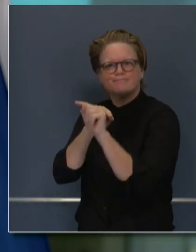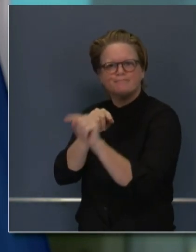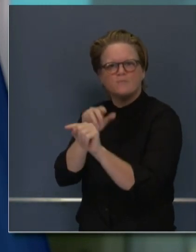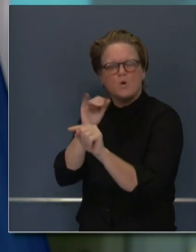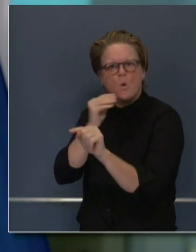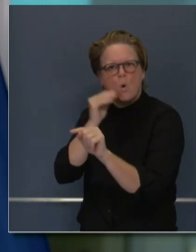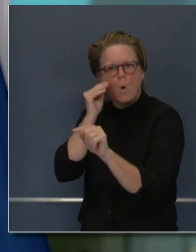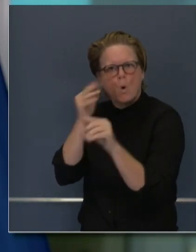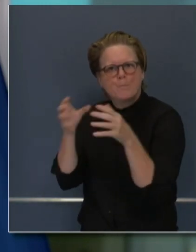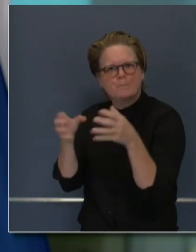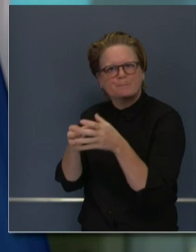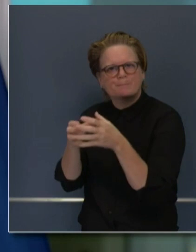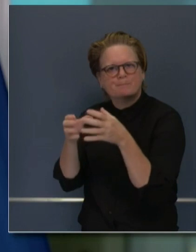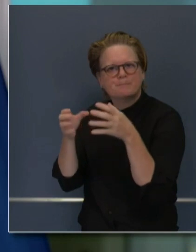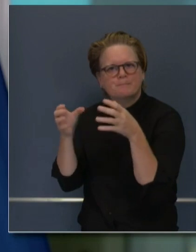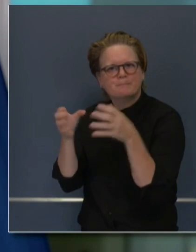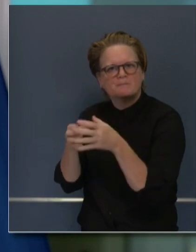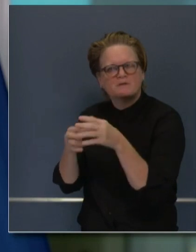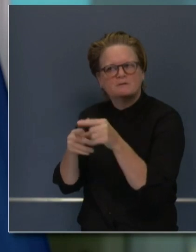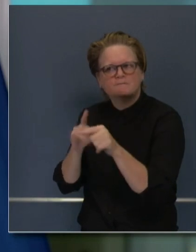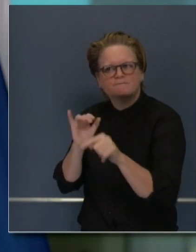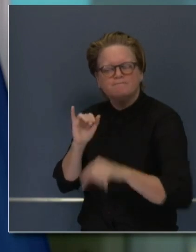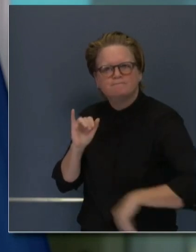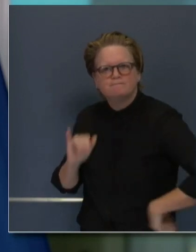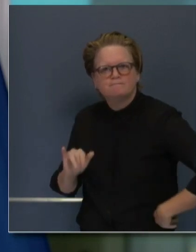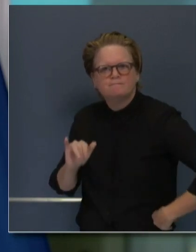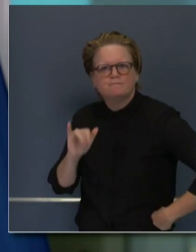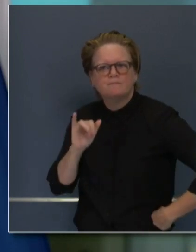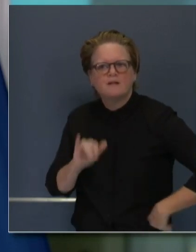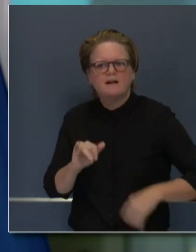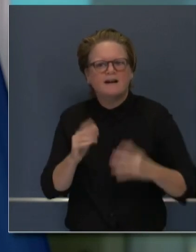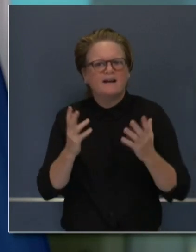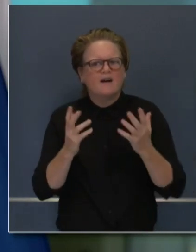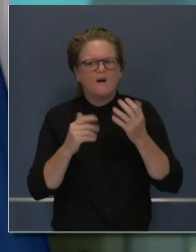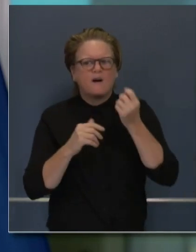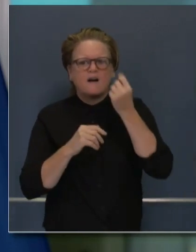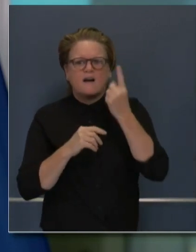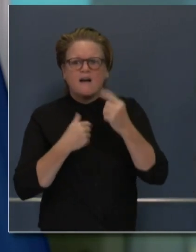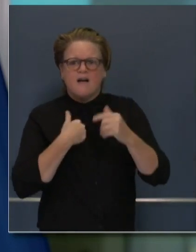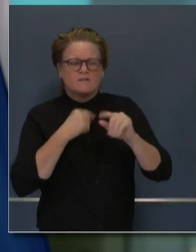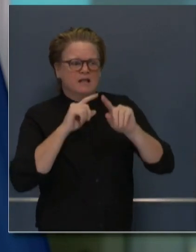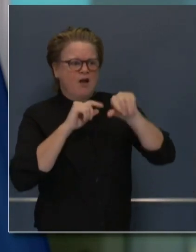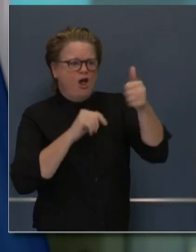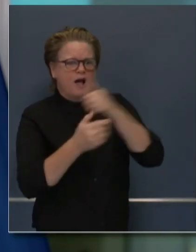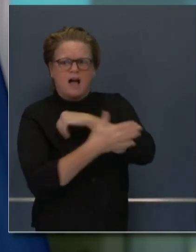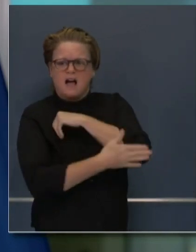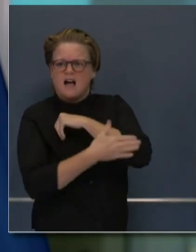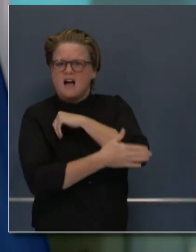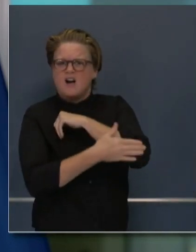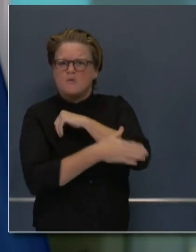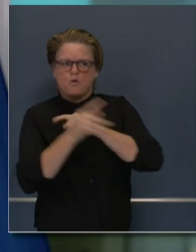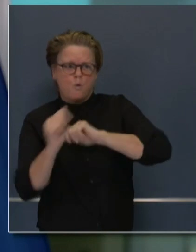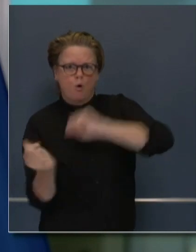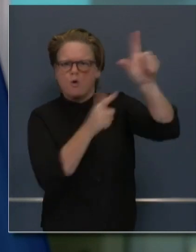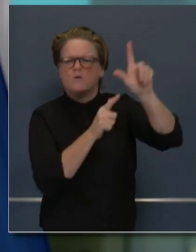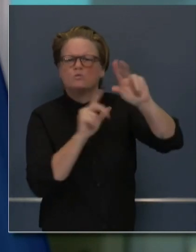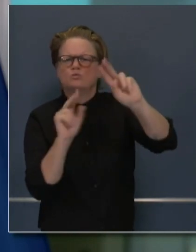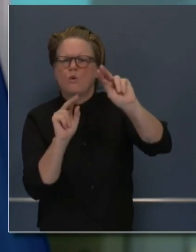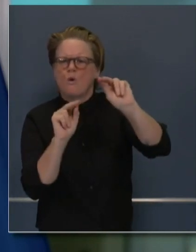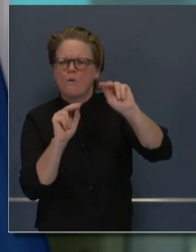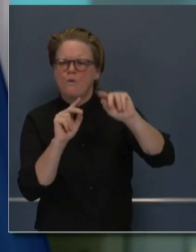also from a number of our counties, different issues in different counties, than a number of our business sectors, not least of which healthcare